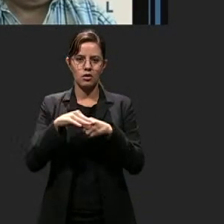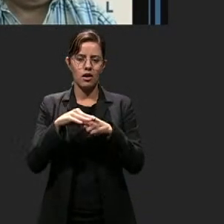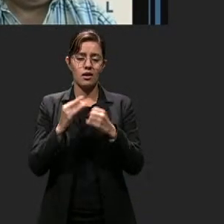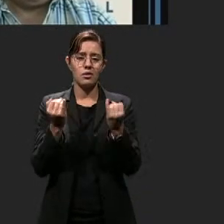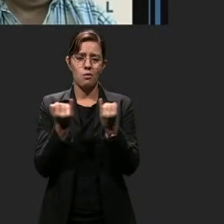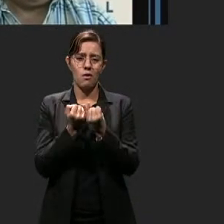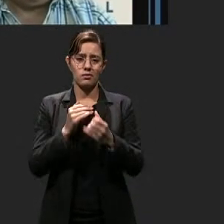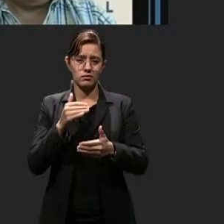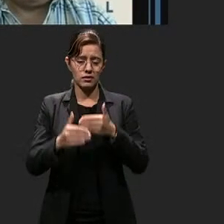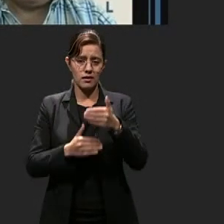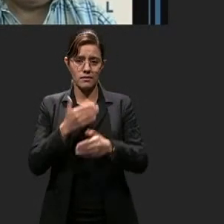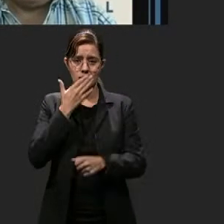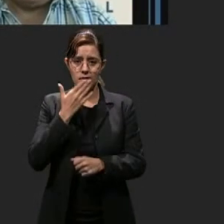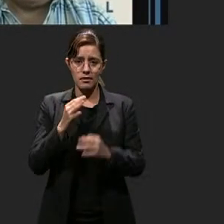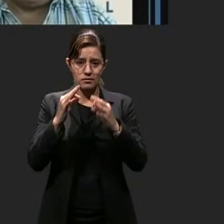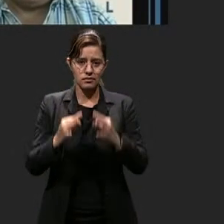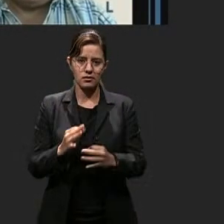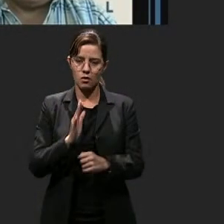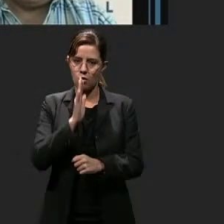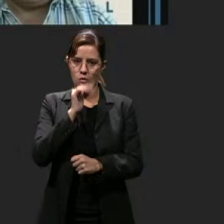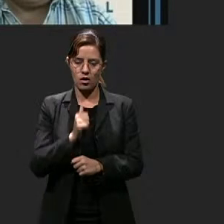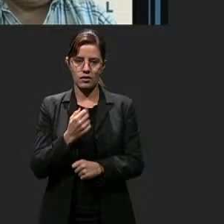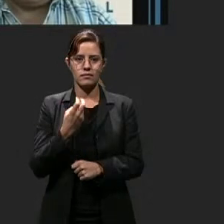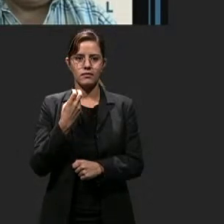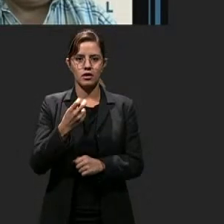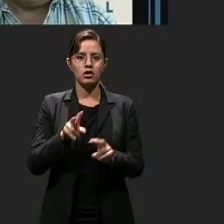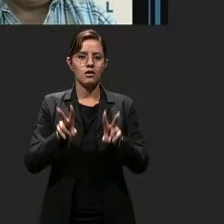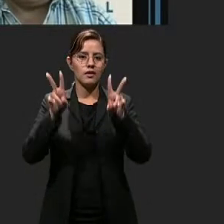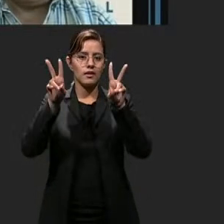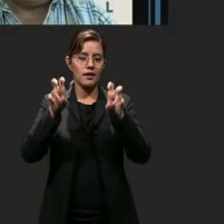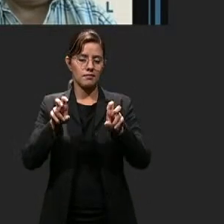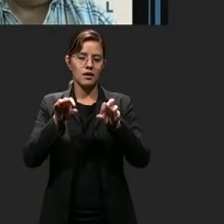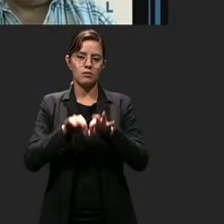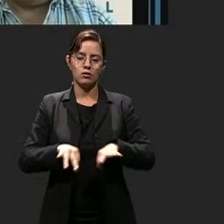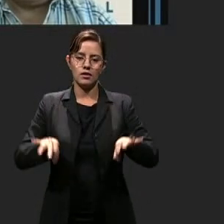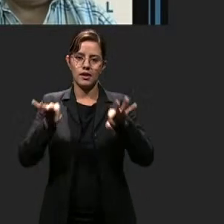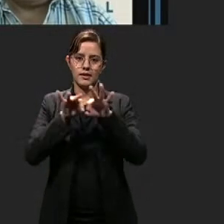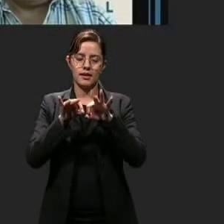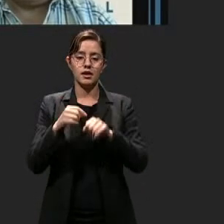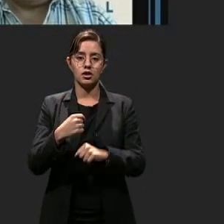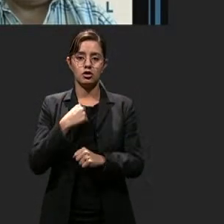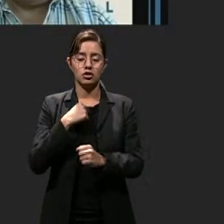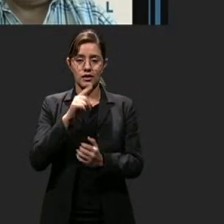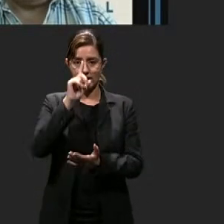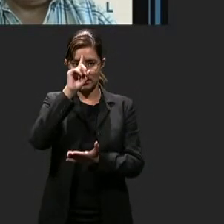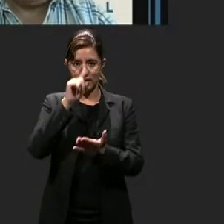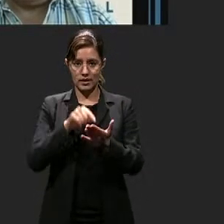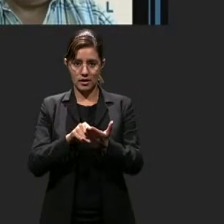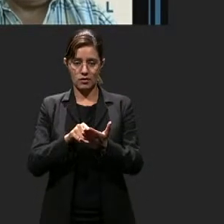the integrity of elections. I think that this is a paramount topic, but